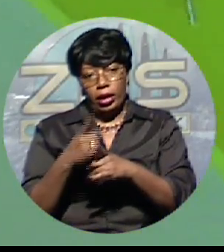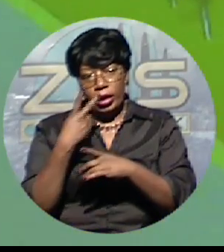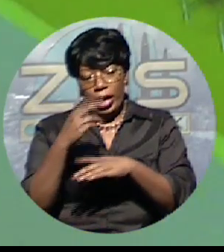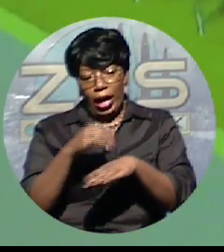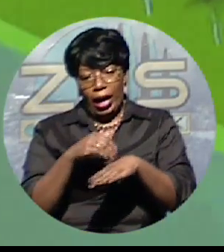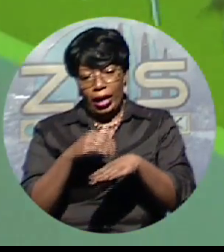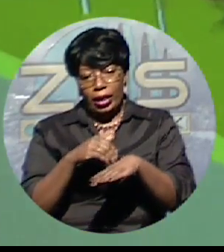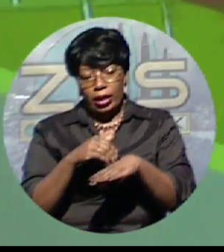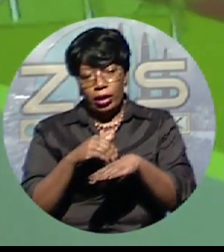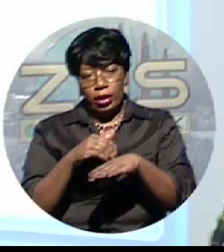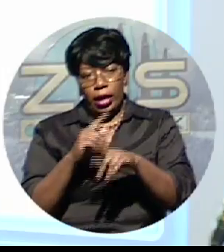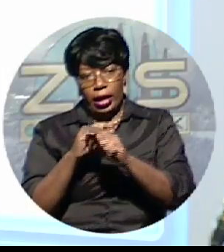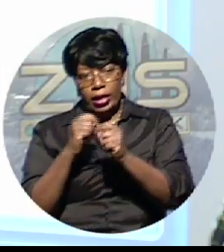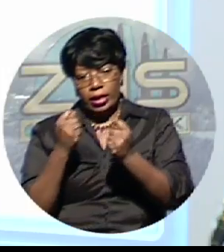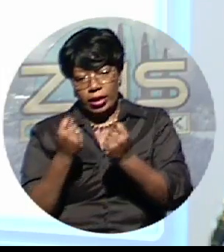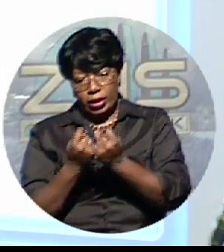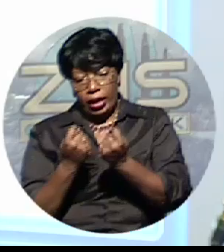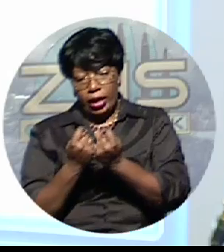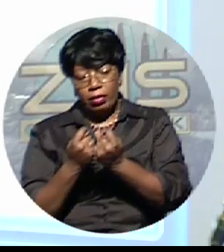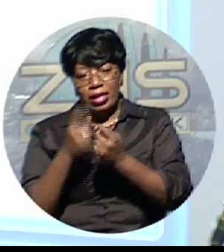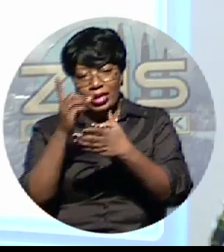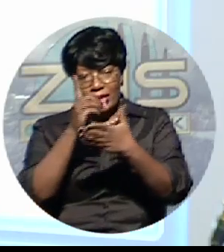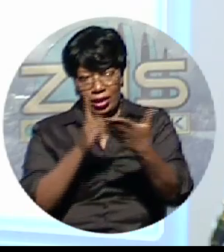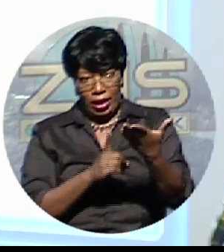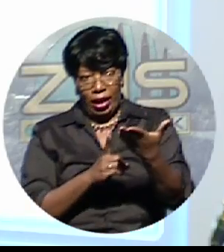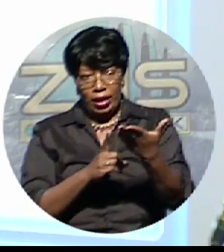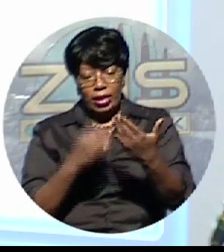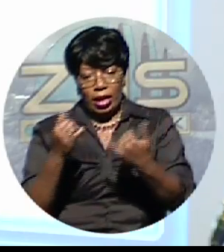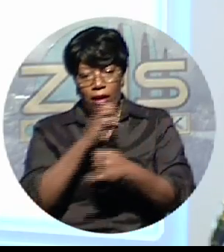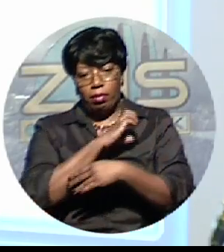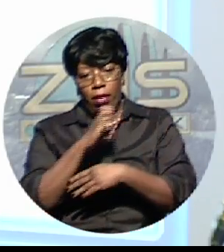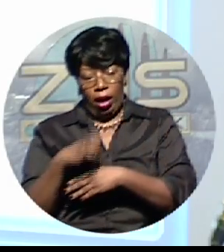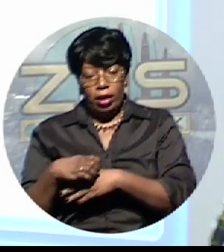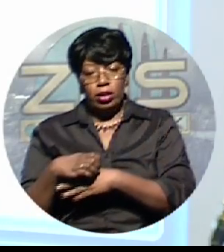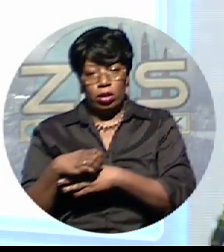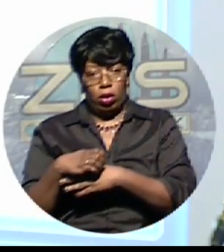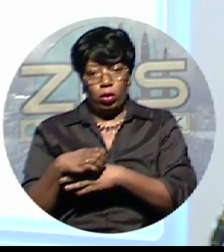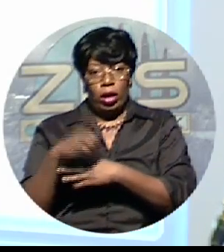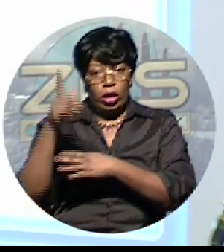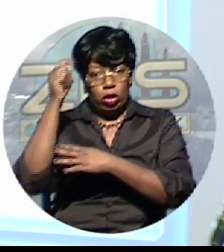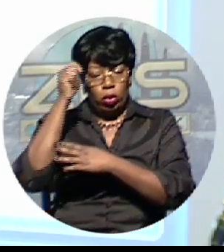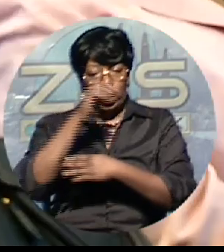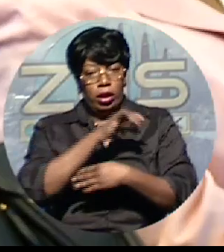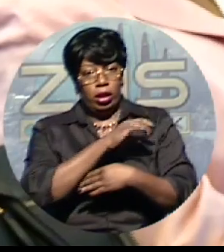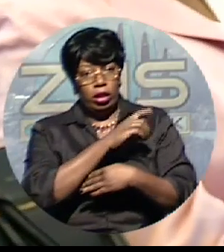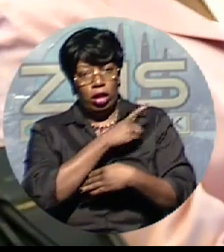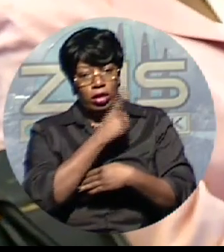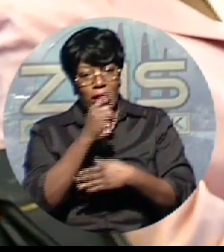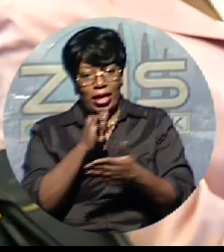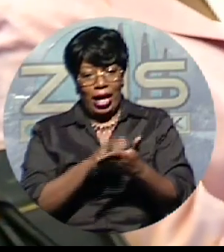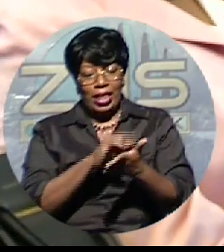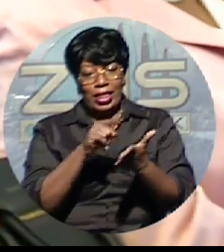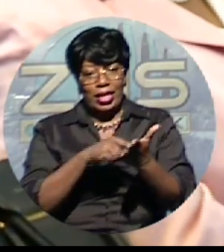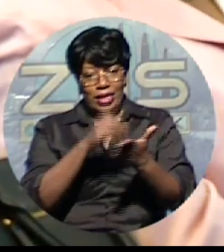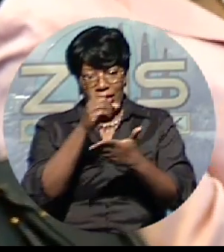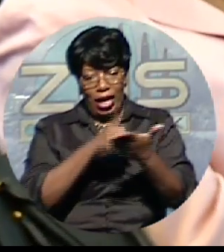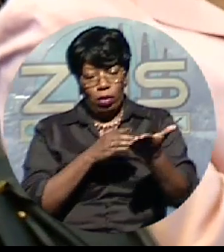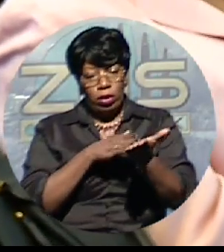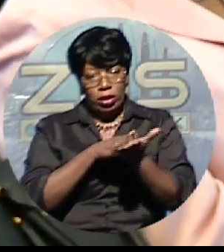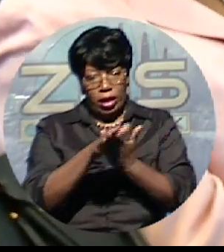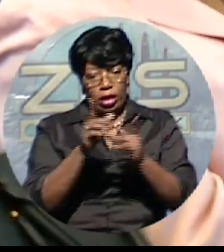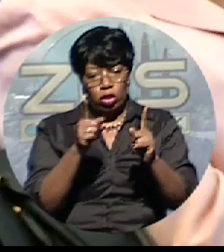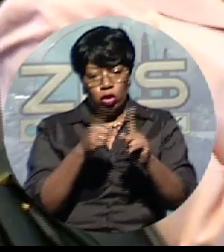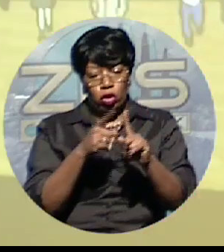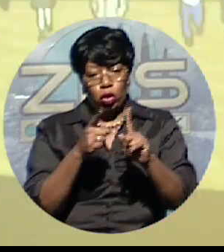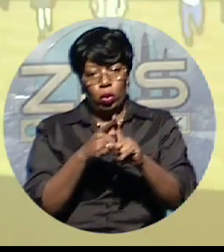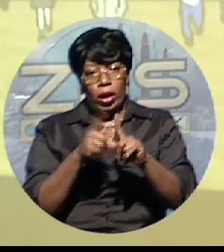the semester in April. According to Bahamian ambassador to the United Arab Emirates, Tony Jowdy, the design will be sent to a 3-member team